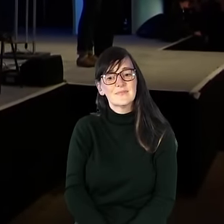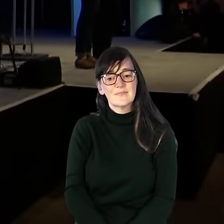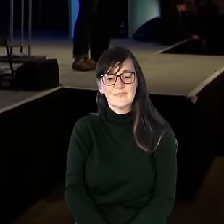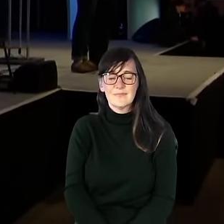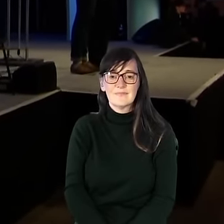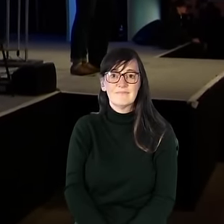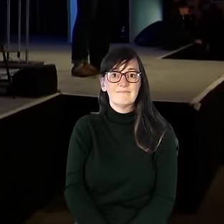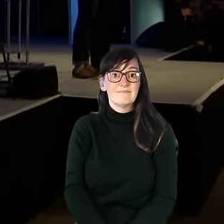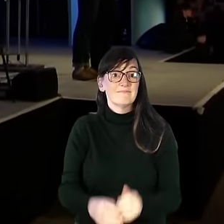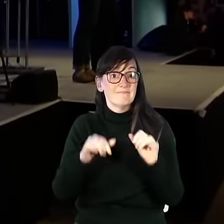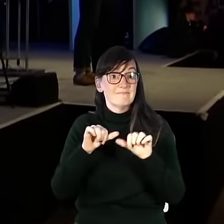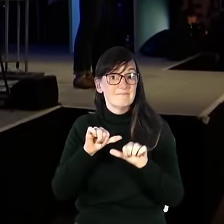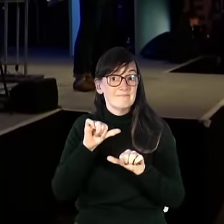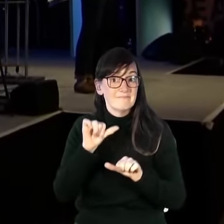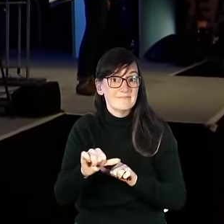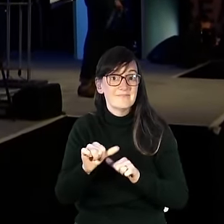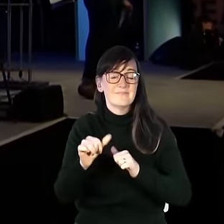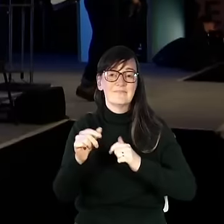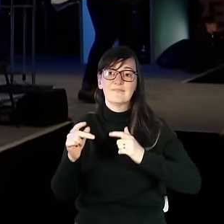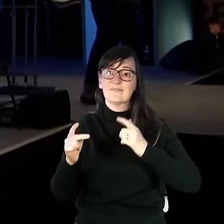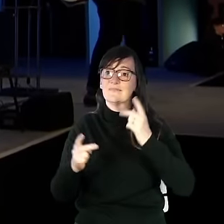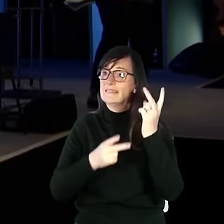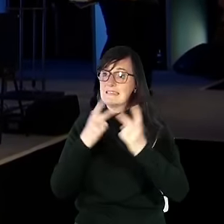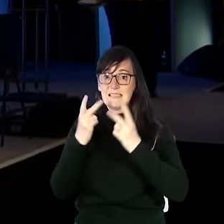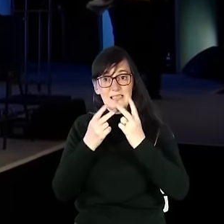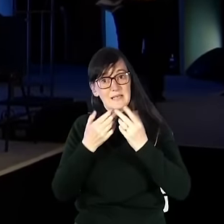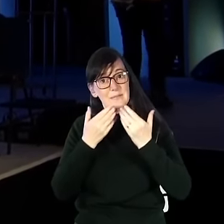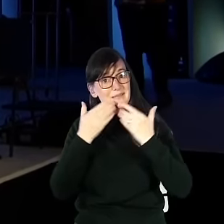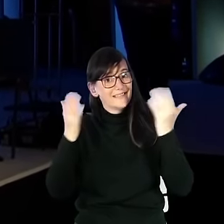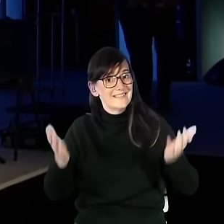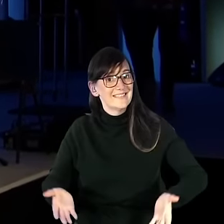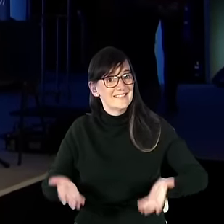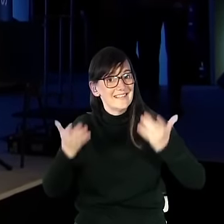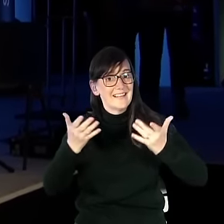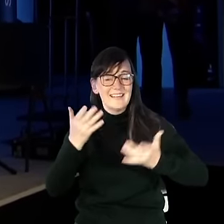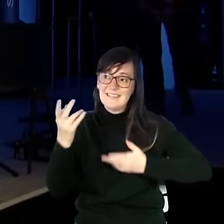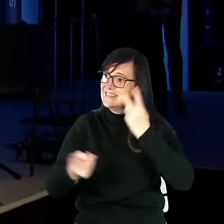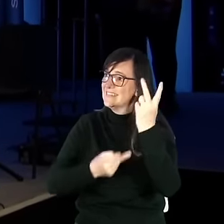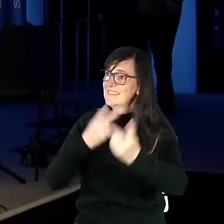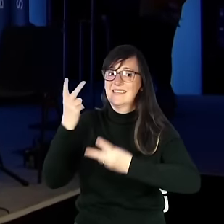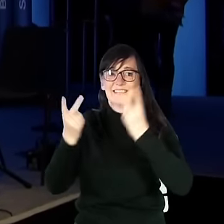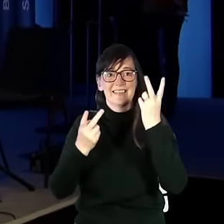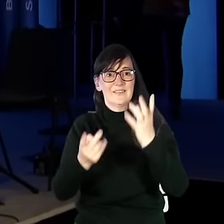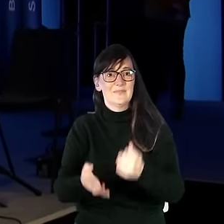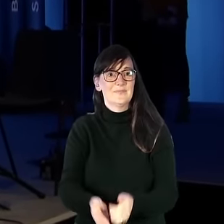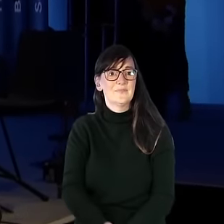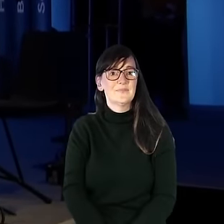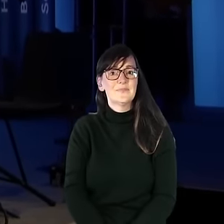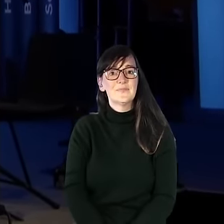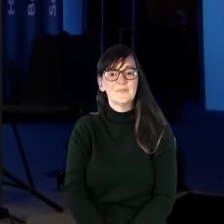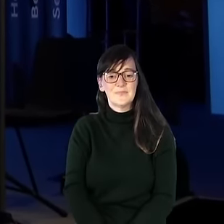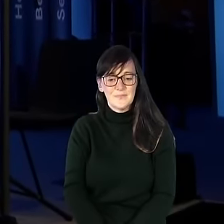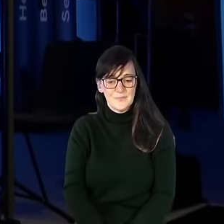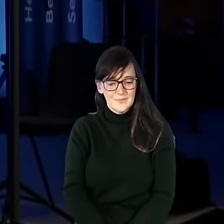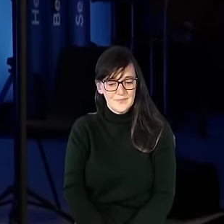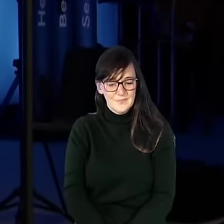Well, we're going to rejoice in our great God together. Please stand and join us. Let's sing.